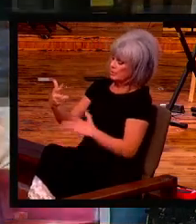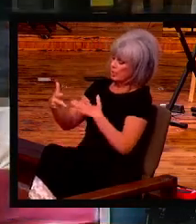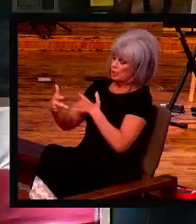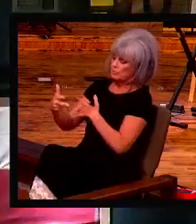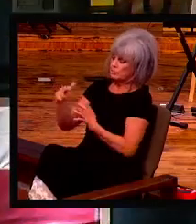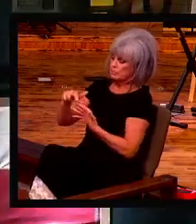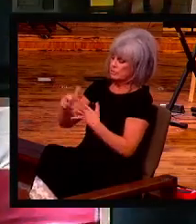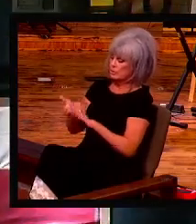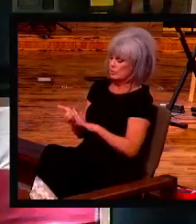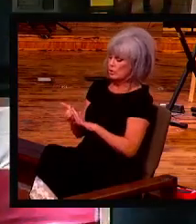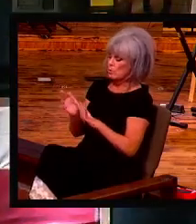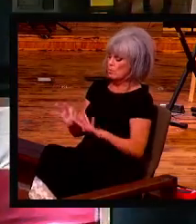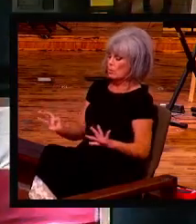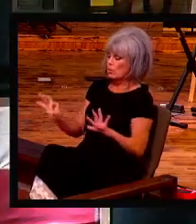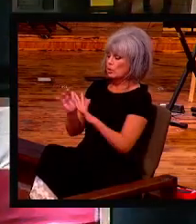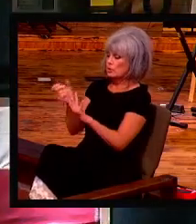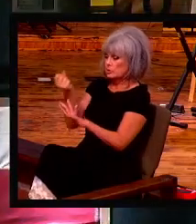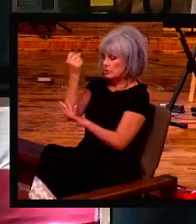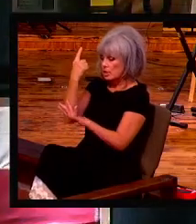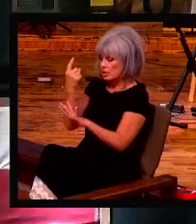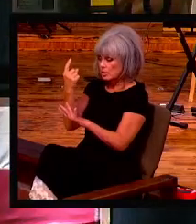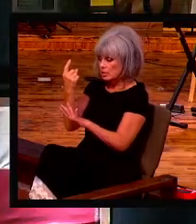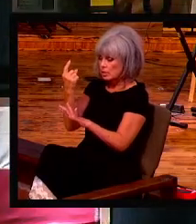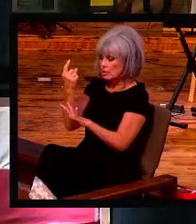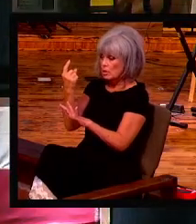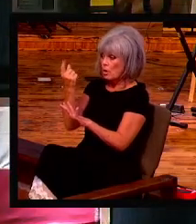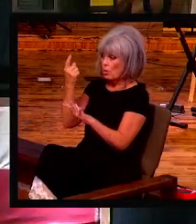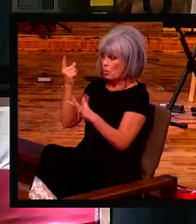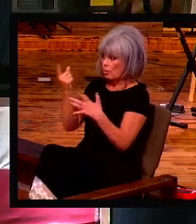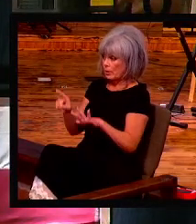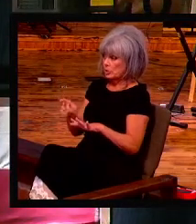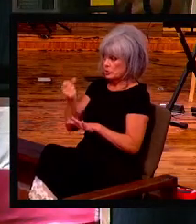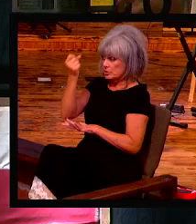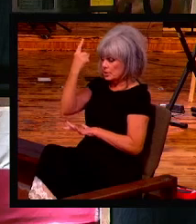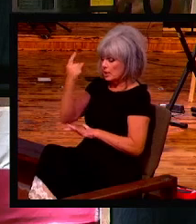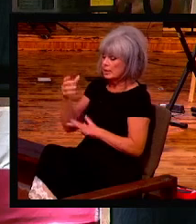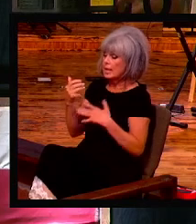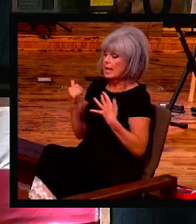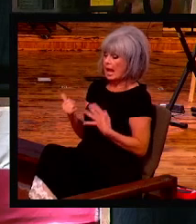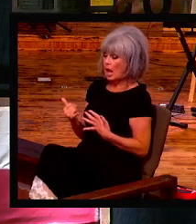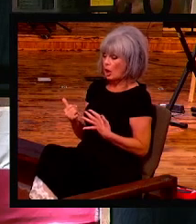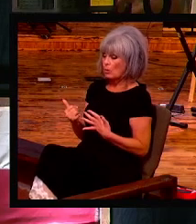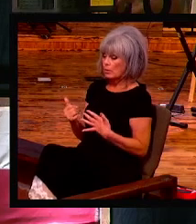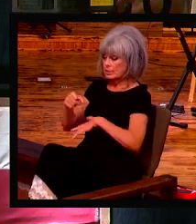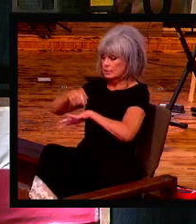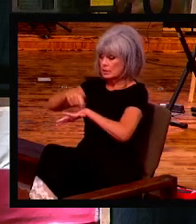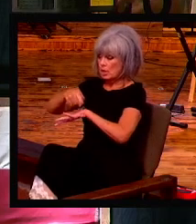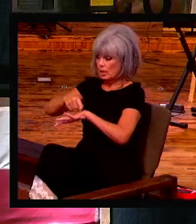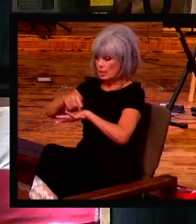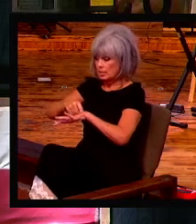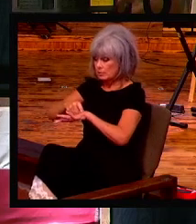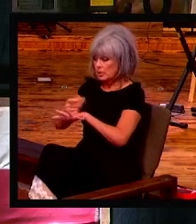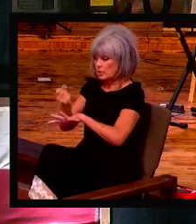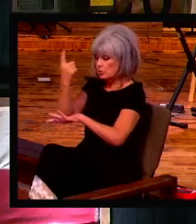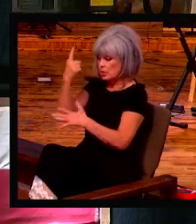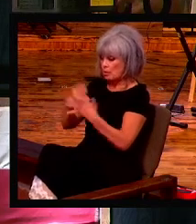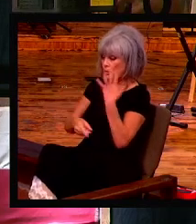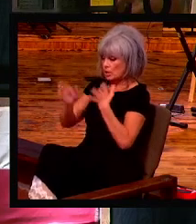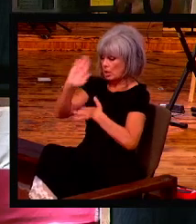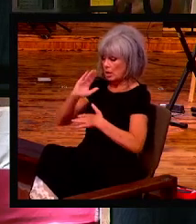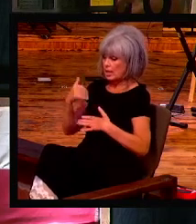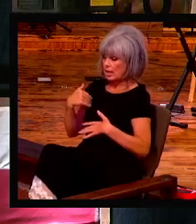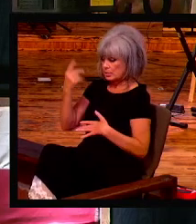understand. And once we're able to do that, now we're in position to understand what God has for us in regard to his strategy. So Genesis